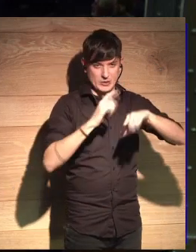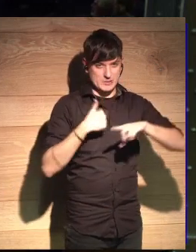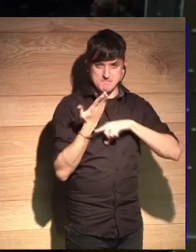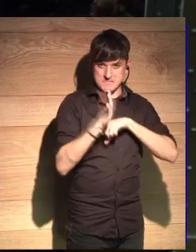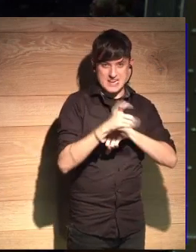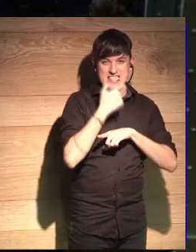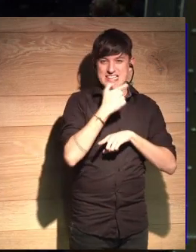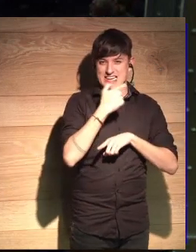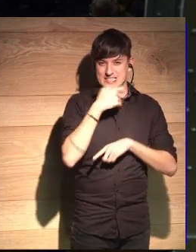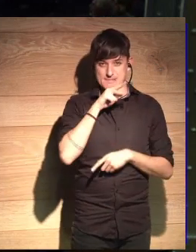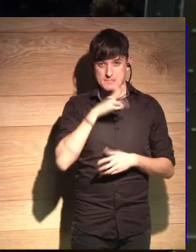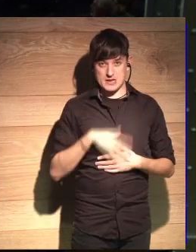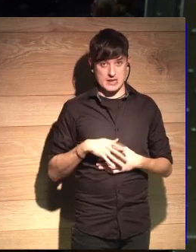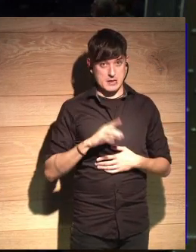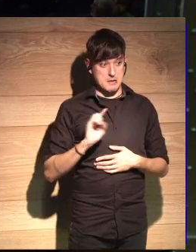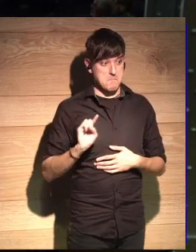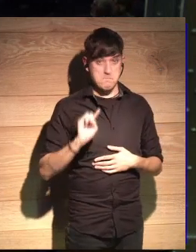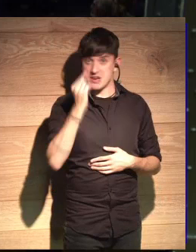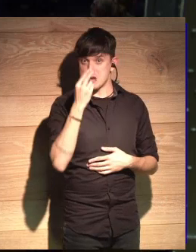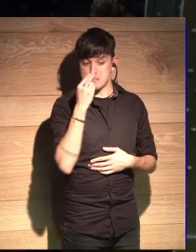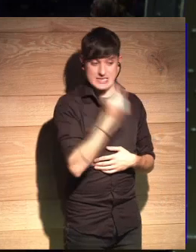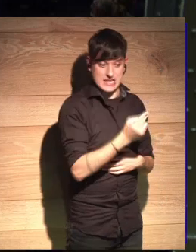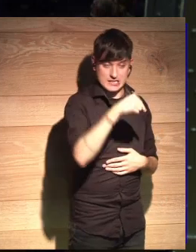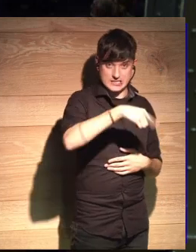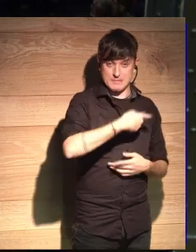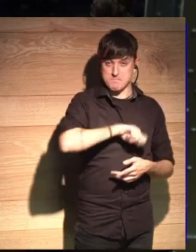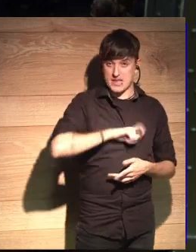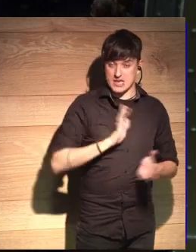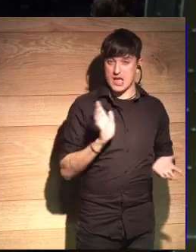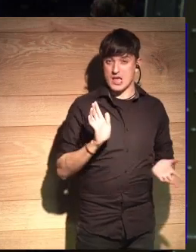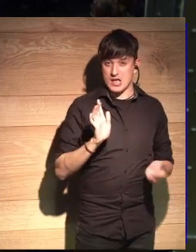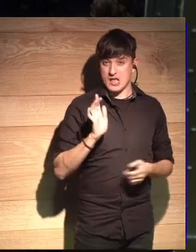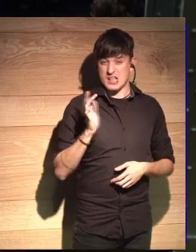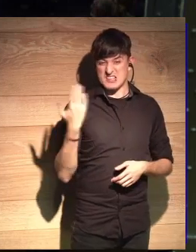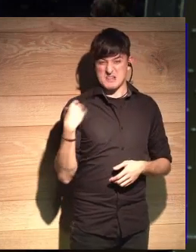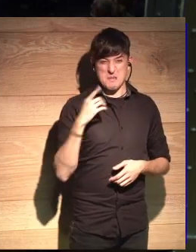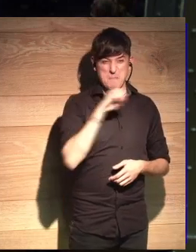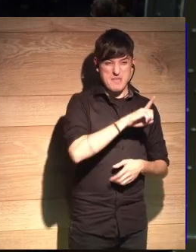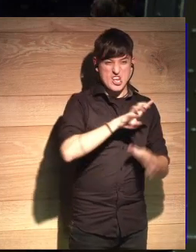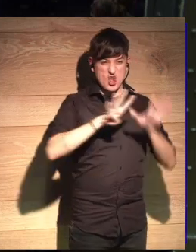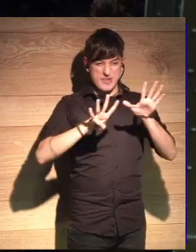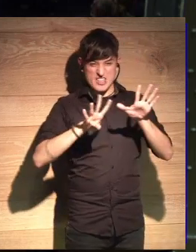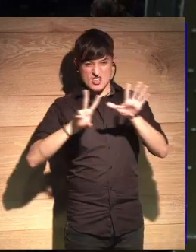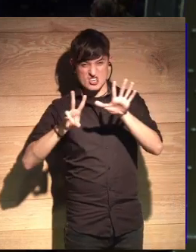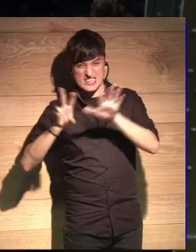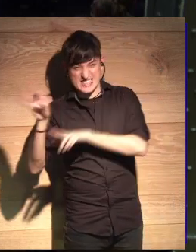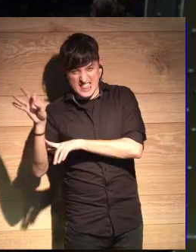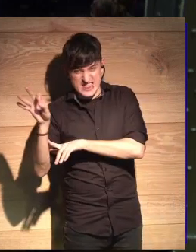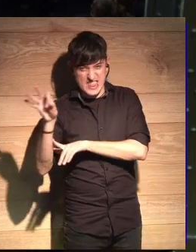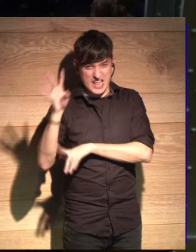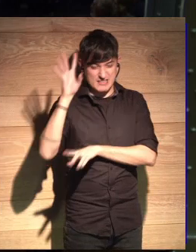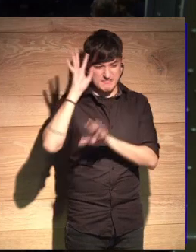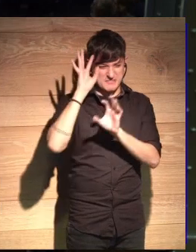first visited Spain in 1970. This is about my 6th